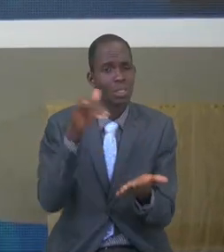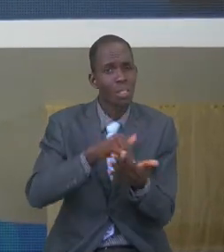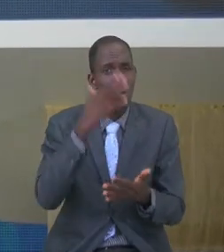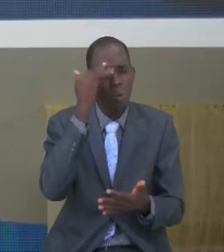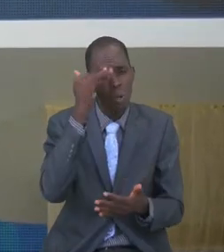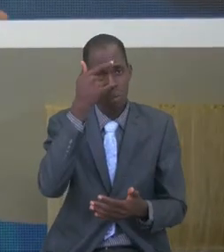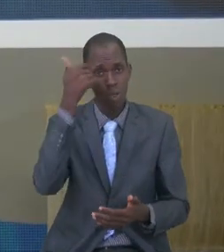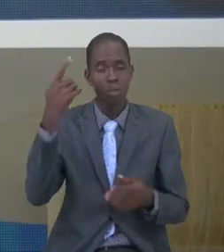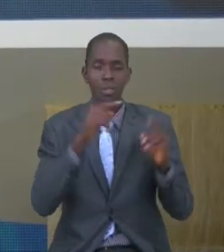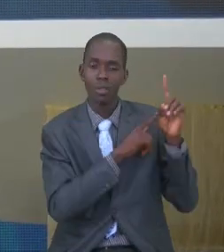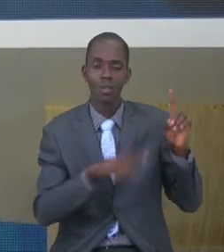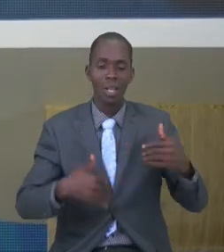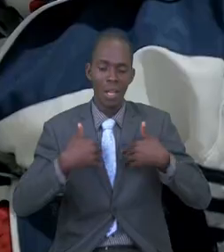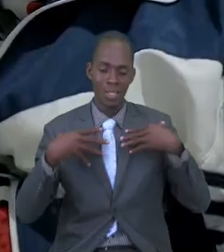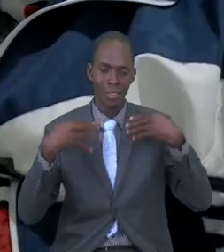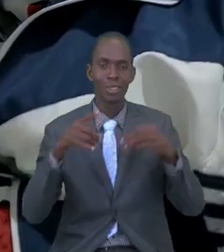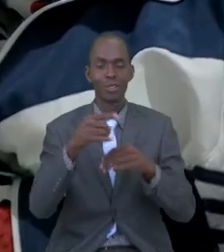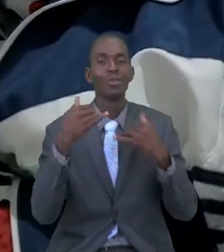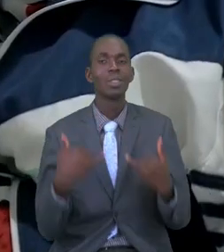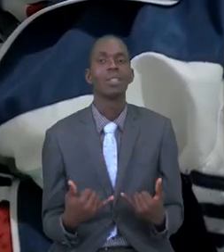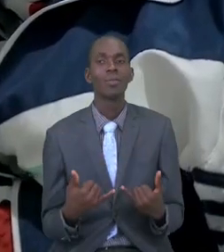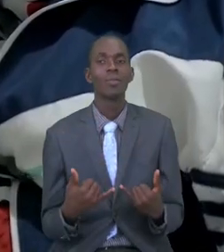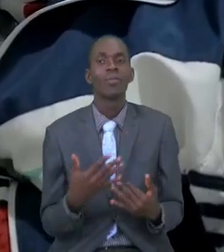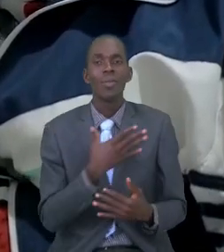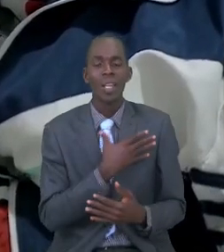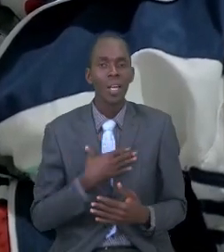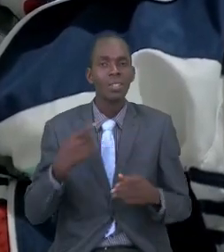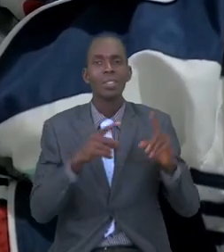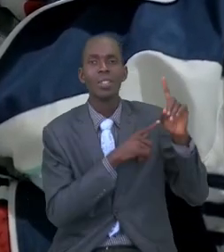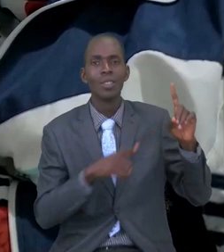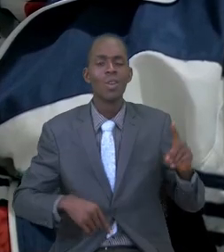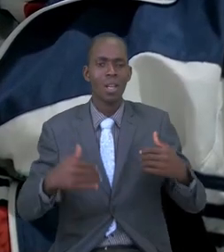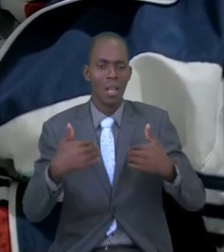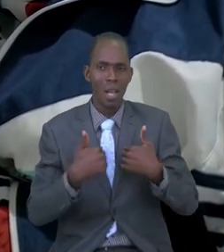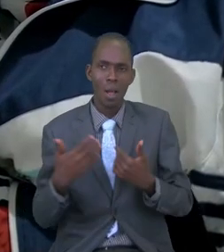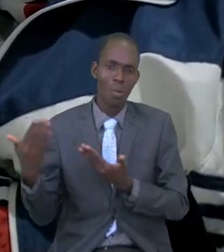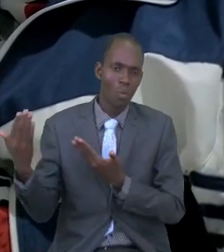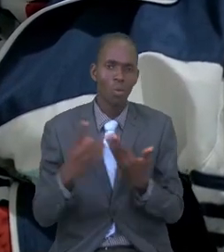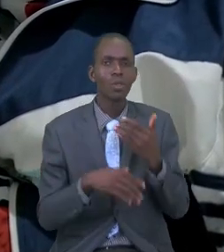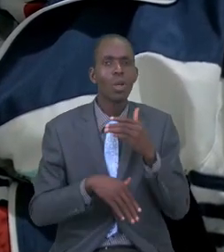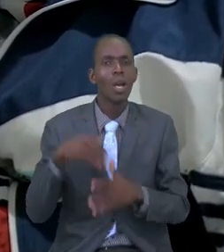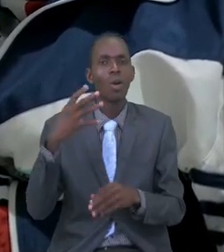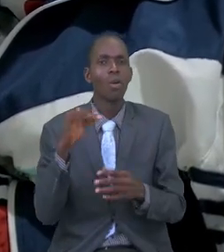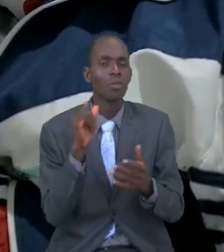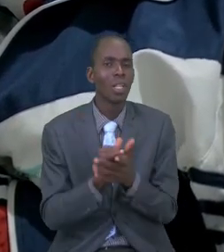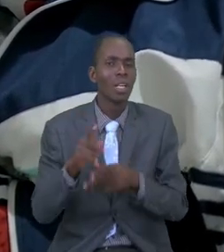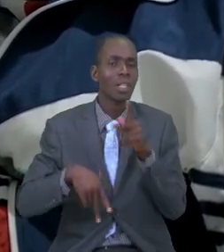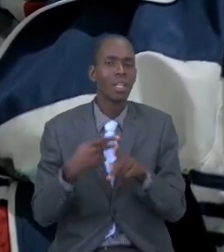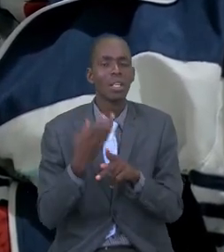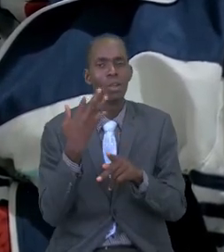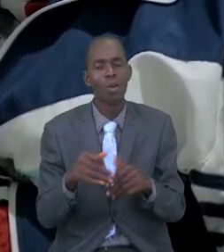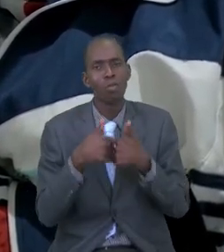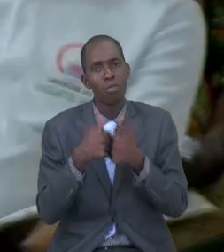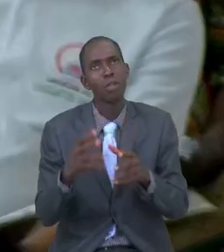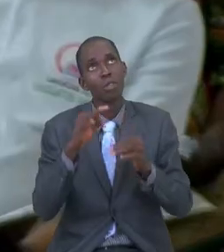the Lord has healed you now. Amen. And the Lord has brought you out of that kind of despondent